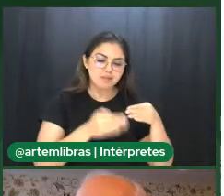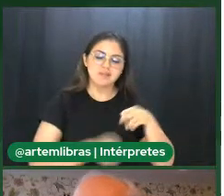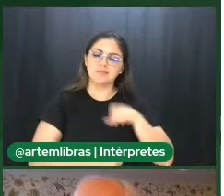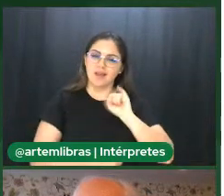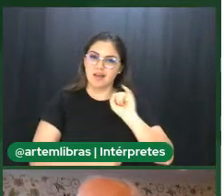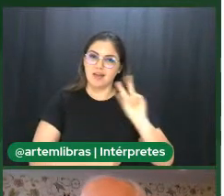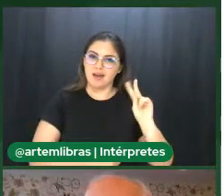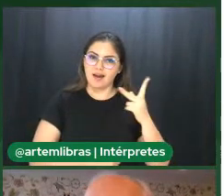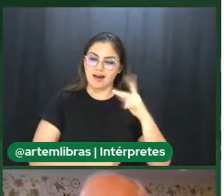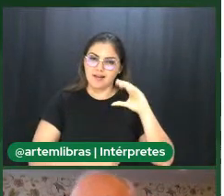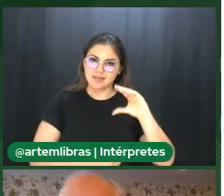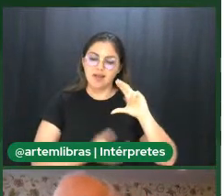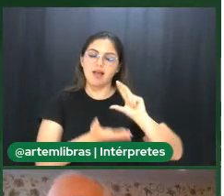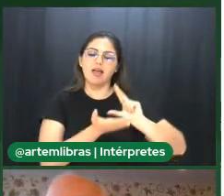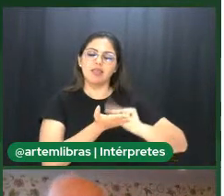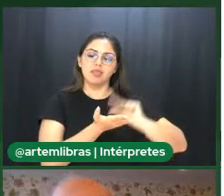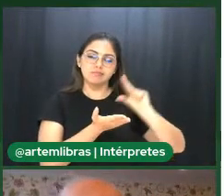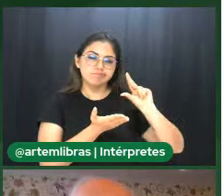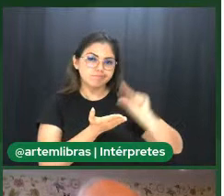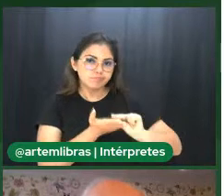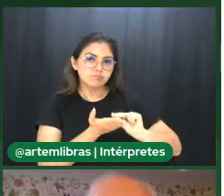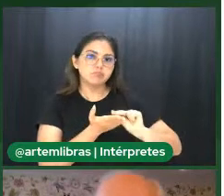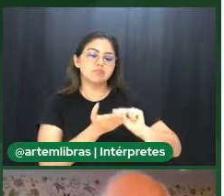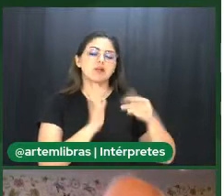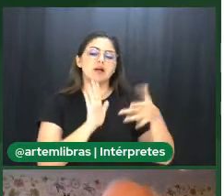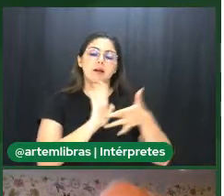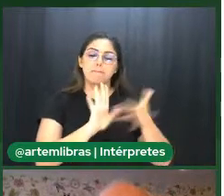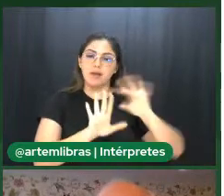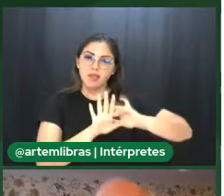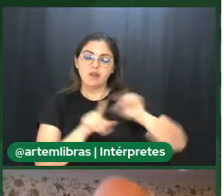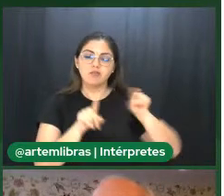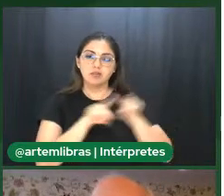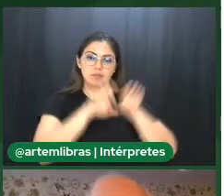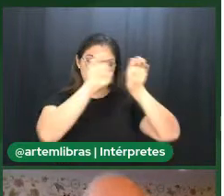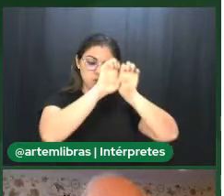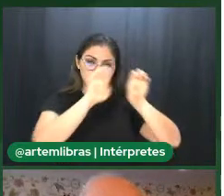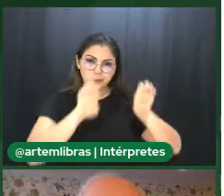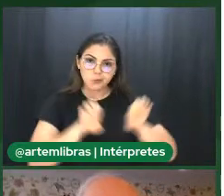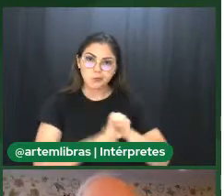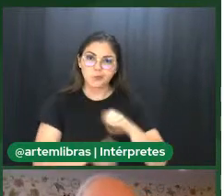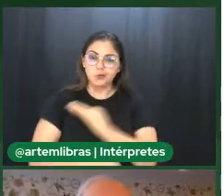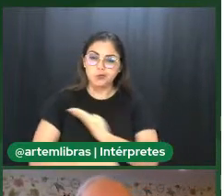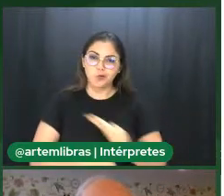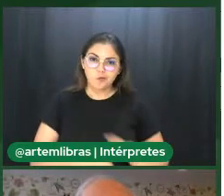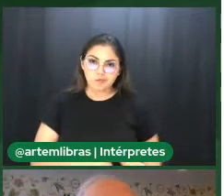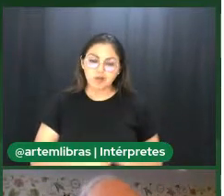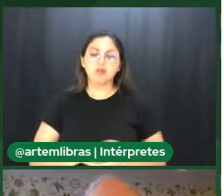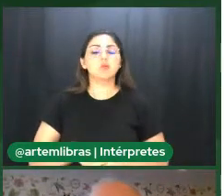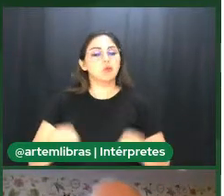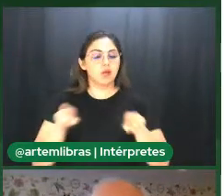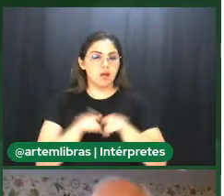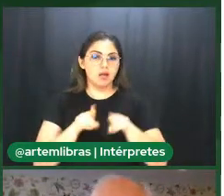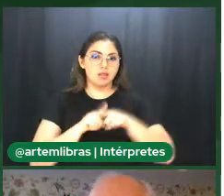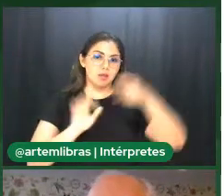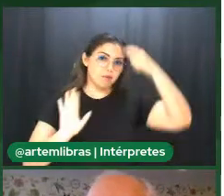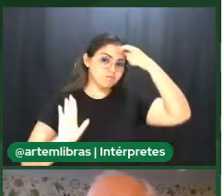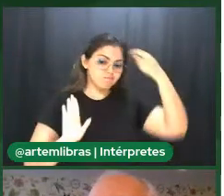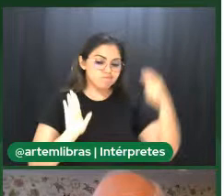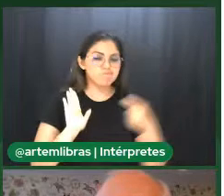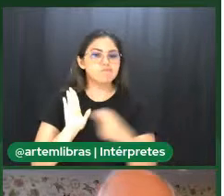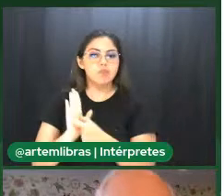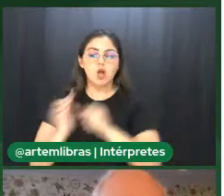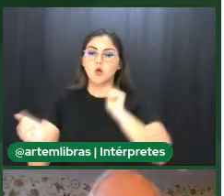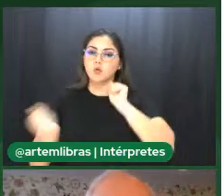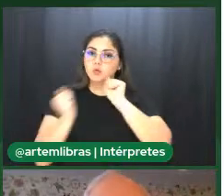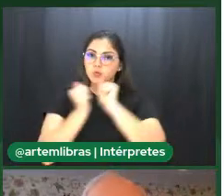stakeholders. I list a few of them here. We have to think not only about the researchers who are devoted to one aspect of it,